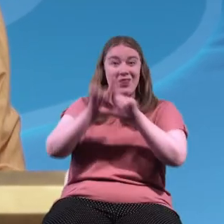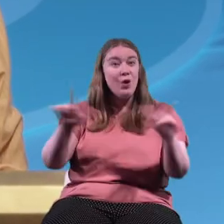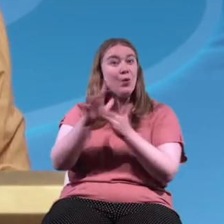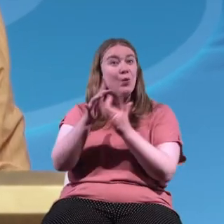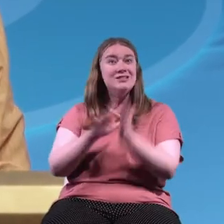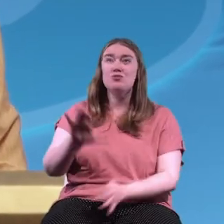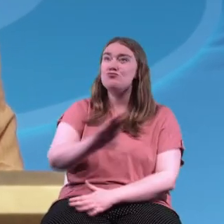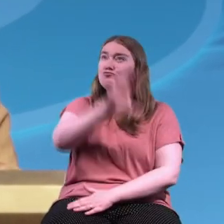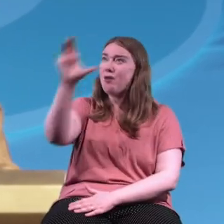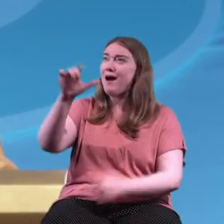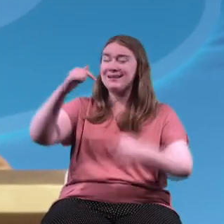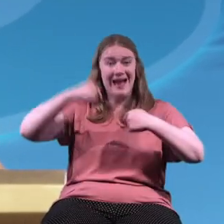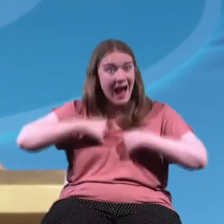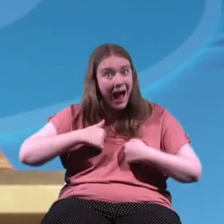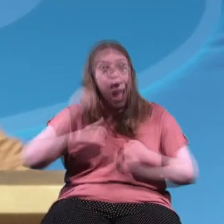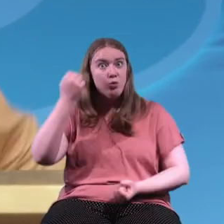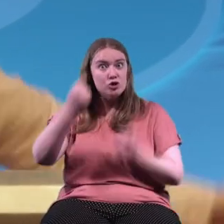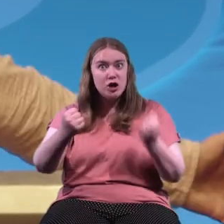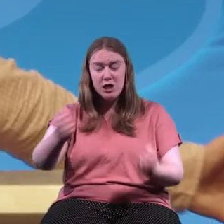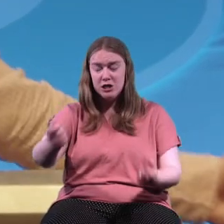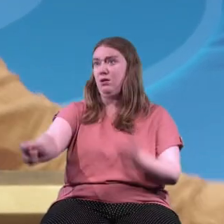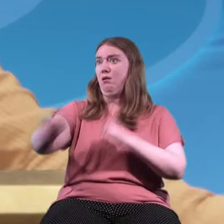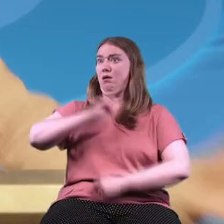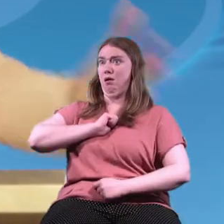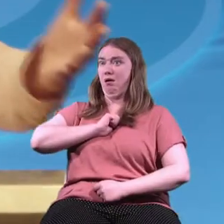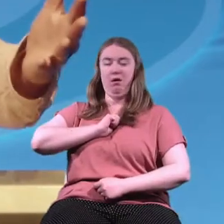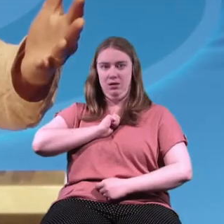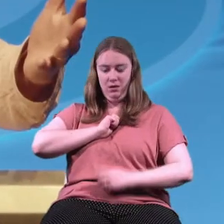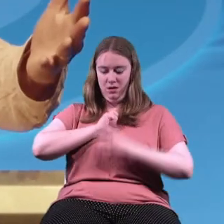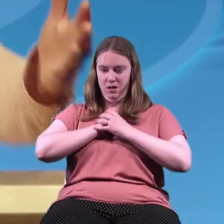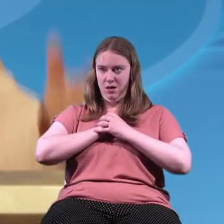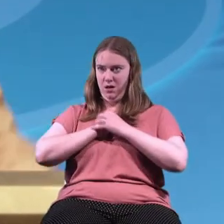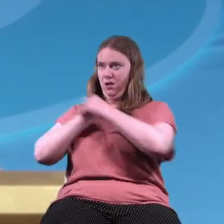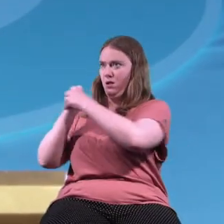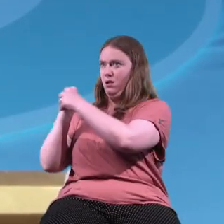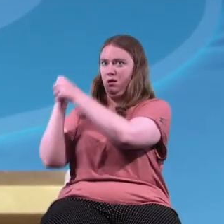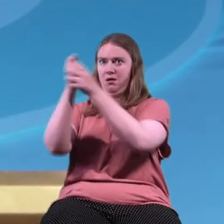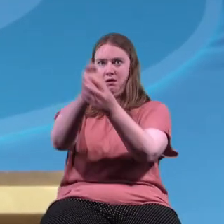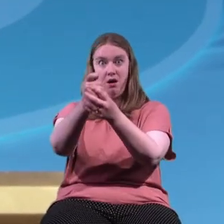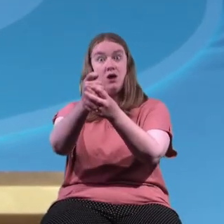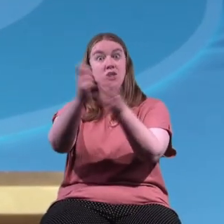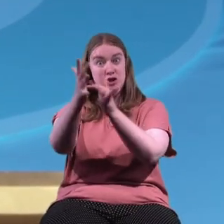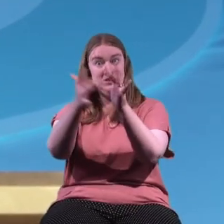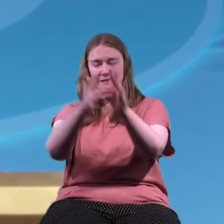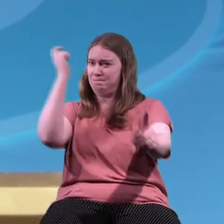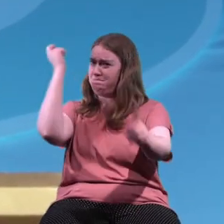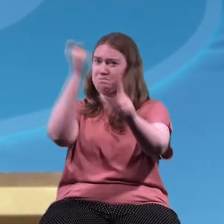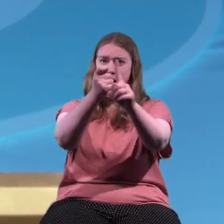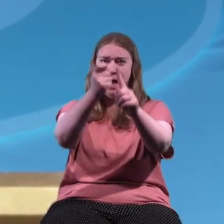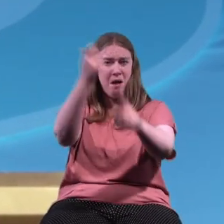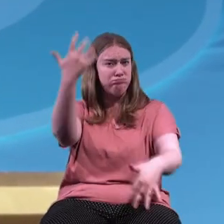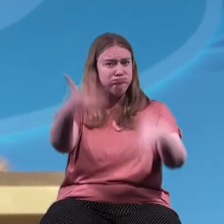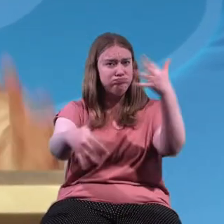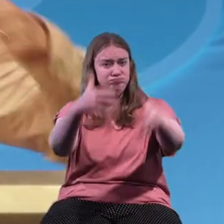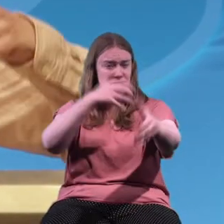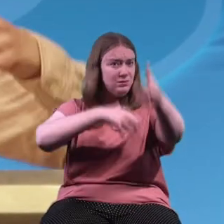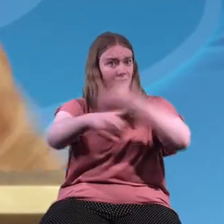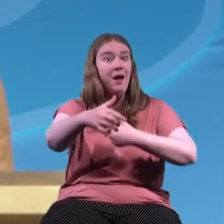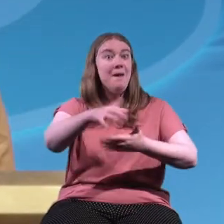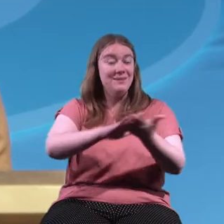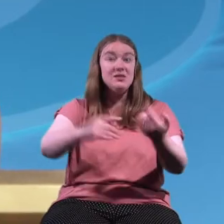the judgment that we deserve in our place so that we can come before him with thanksgiving.